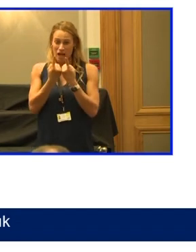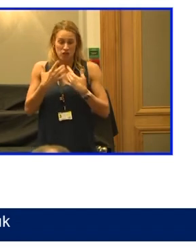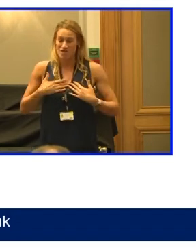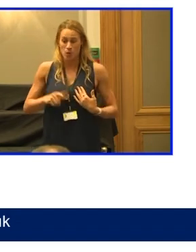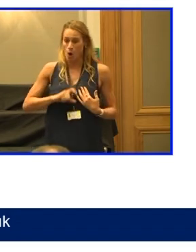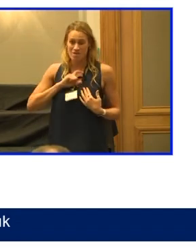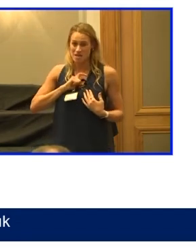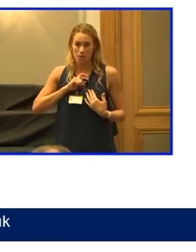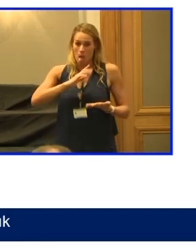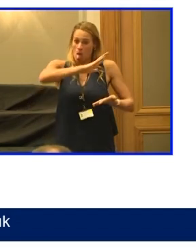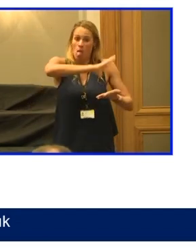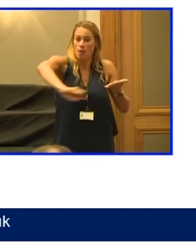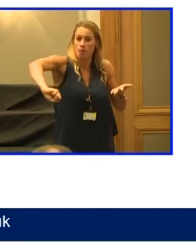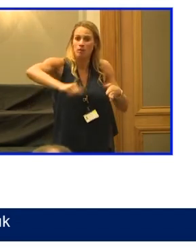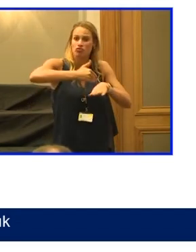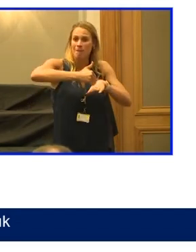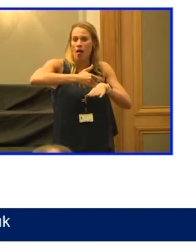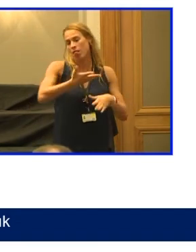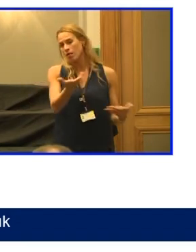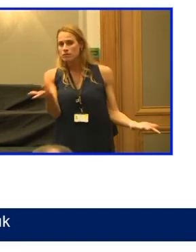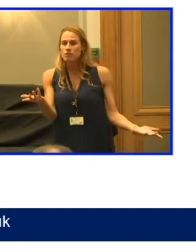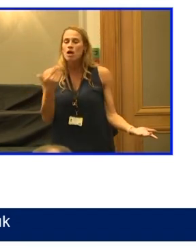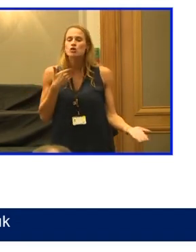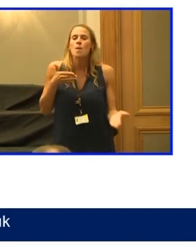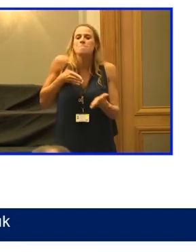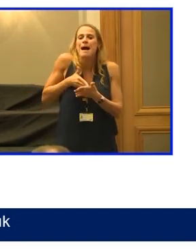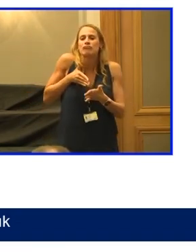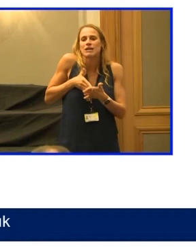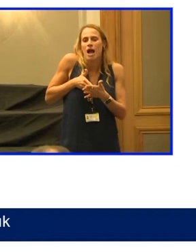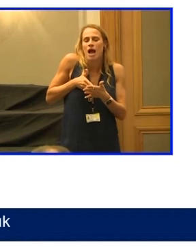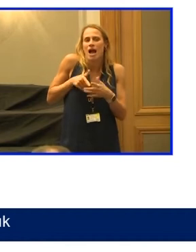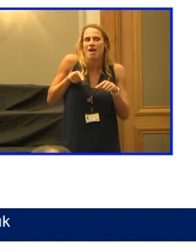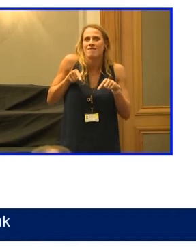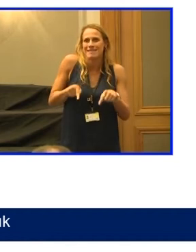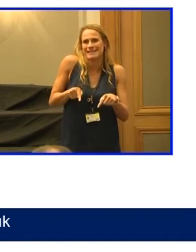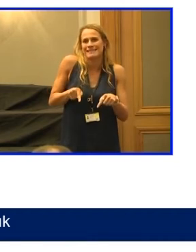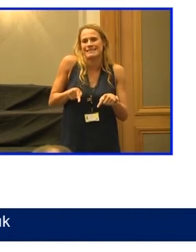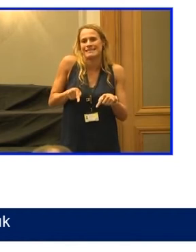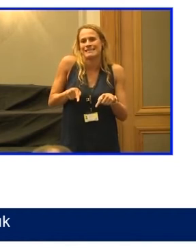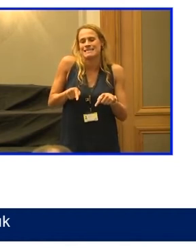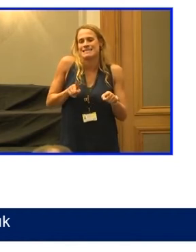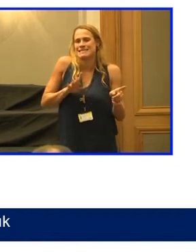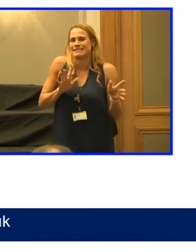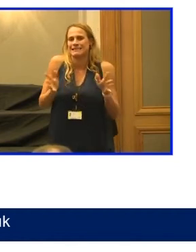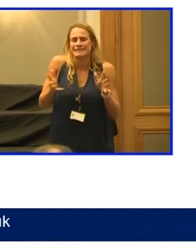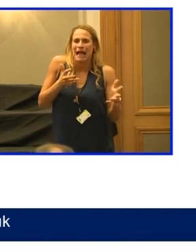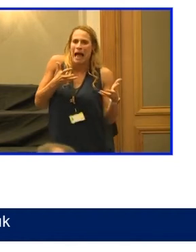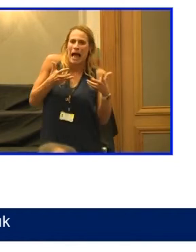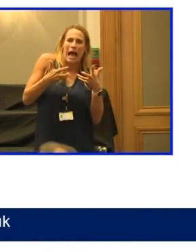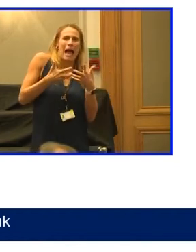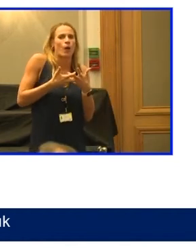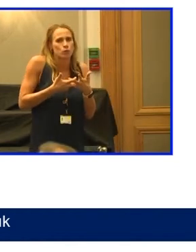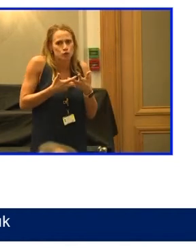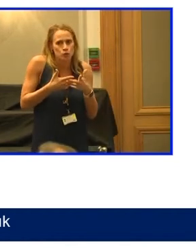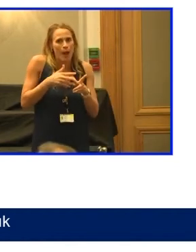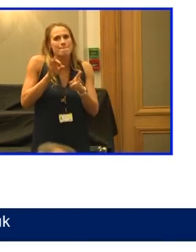comfortable doing it, yeah? So the barrier in this situation isn't that the innovation doesn't work, it's the application is via an accessory. So